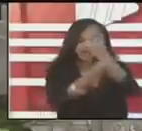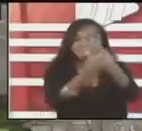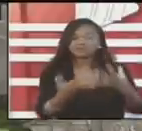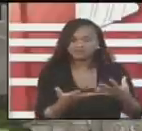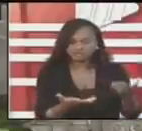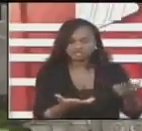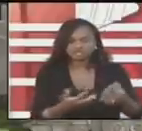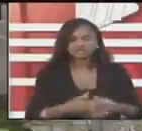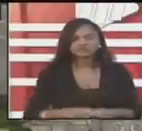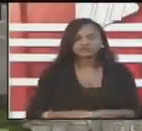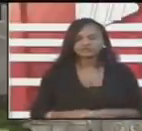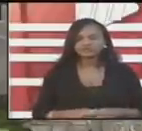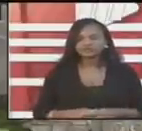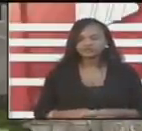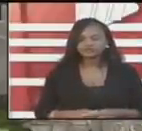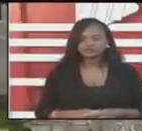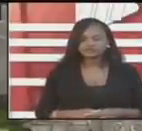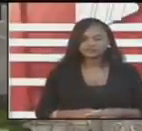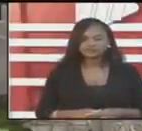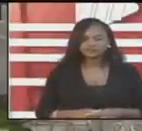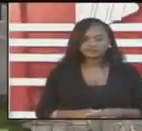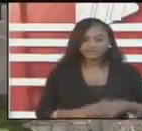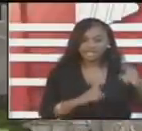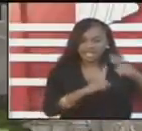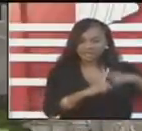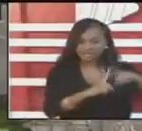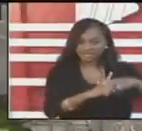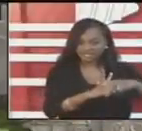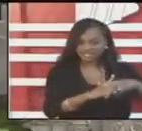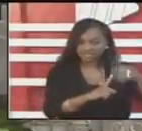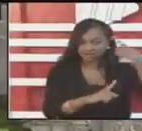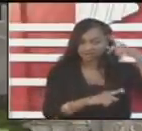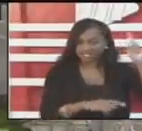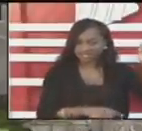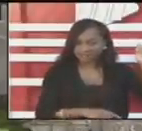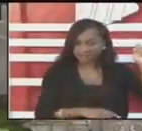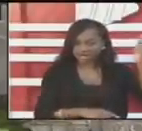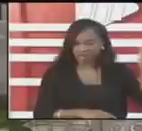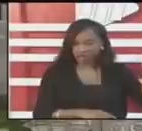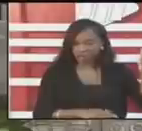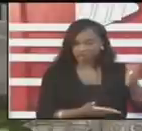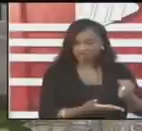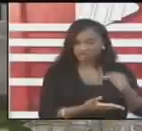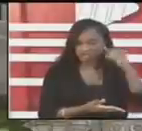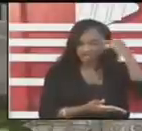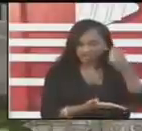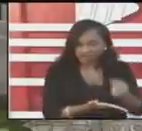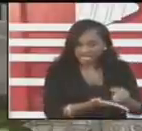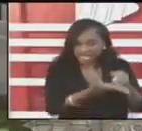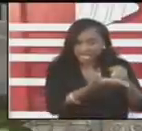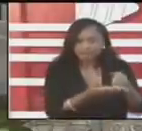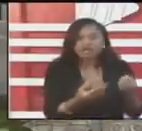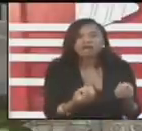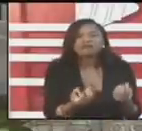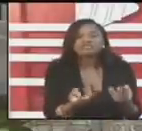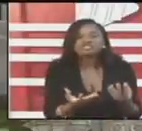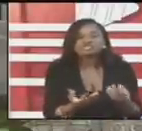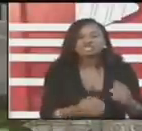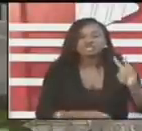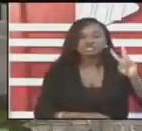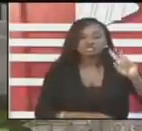ask. Total applications received for income and food support from Tobago,